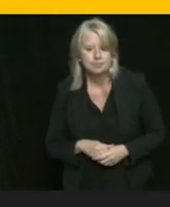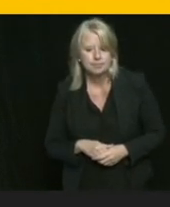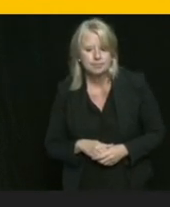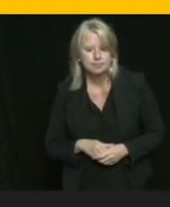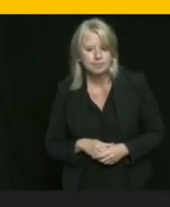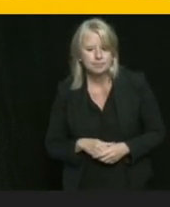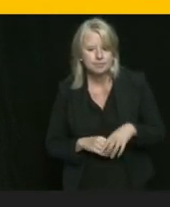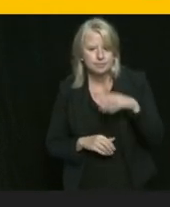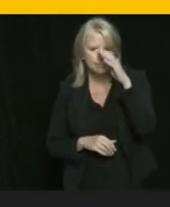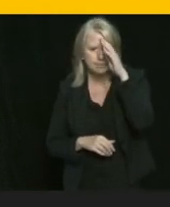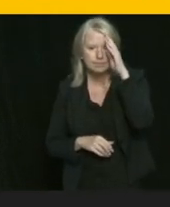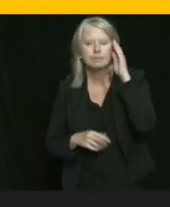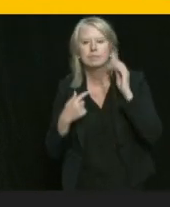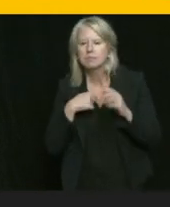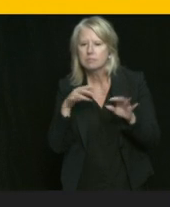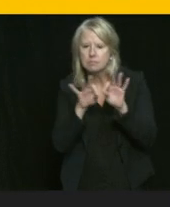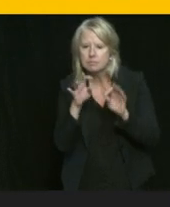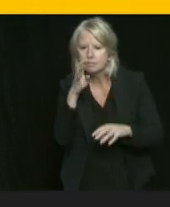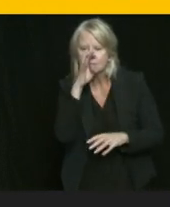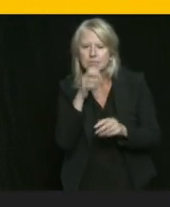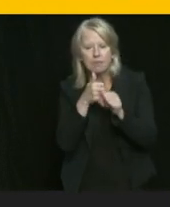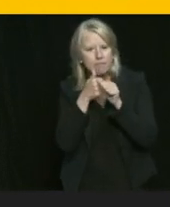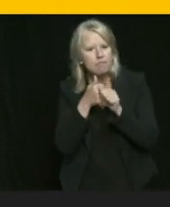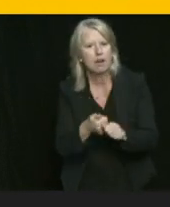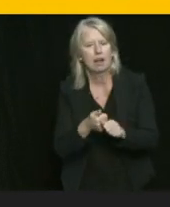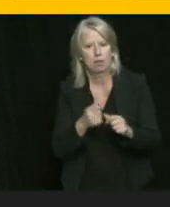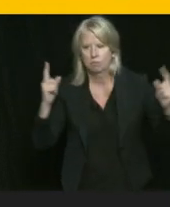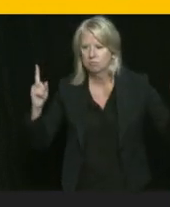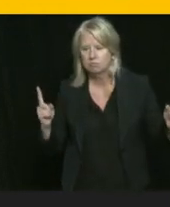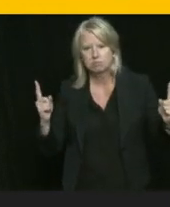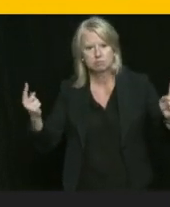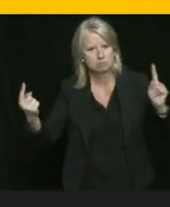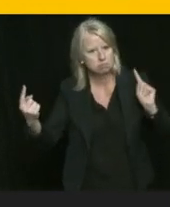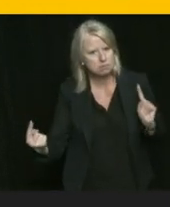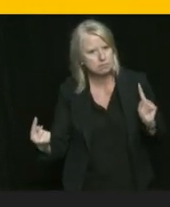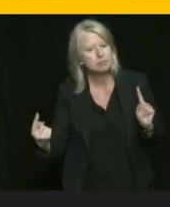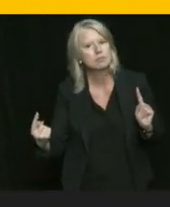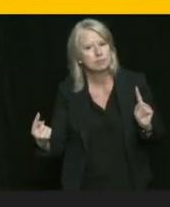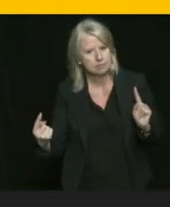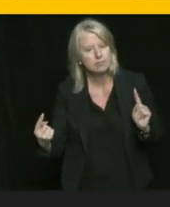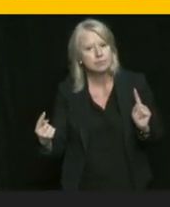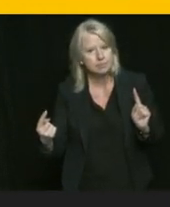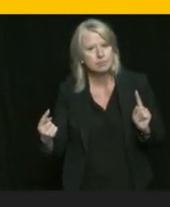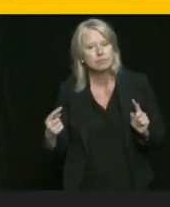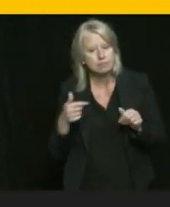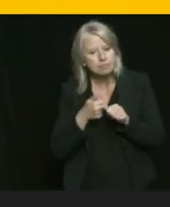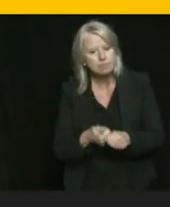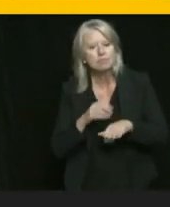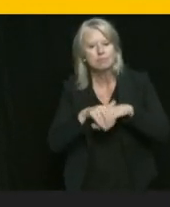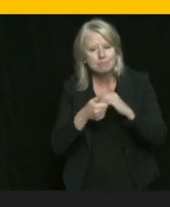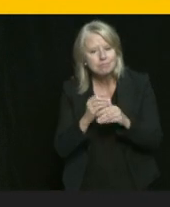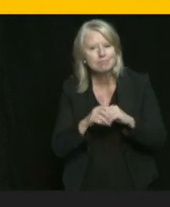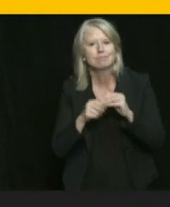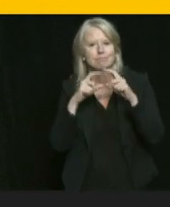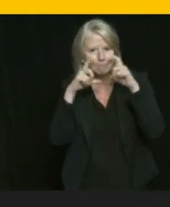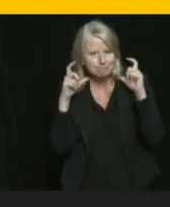Strictly and consistently maintaining physical distancing and good hygiene